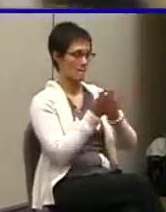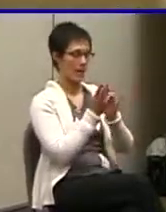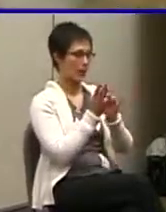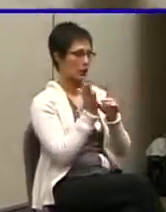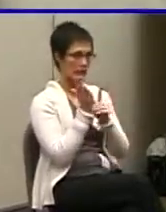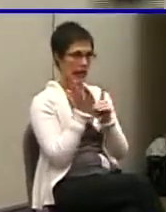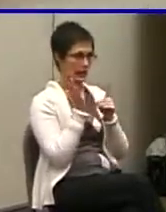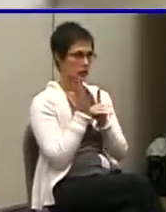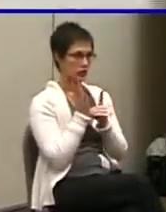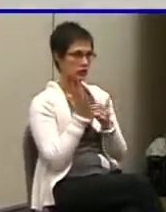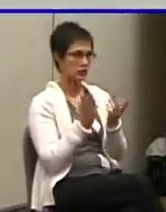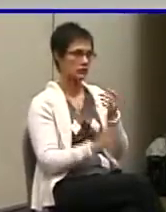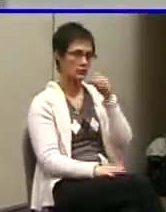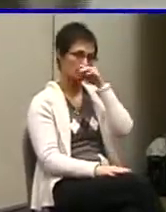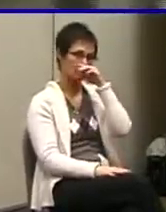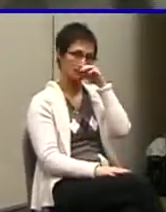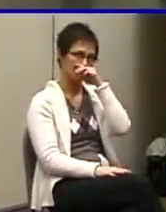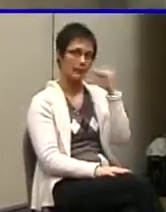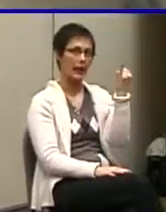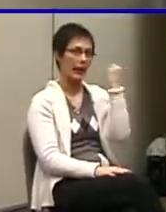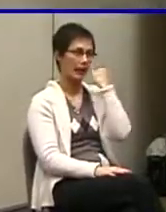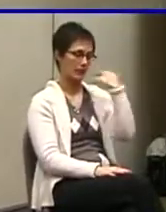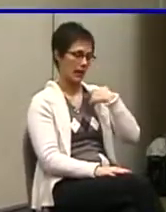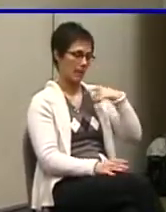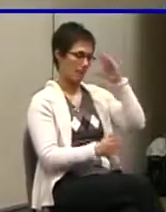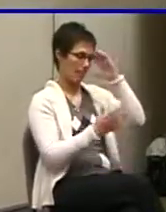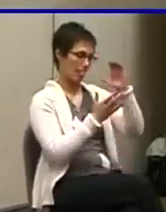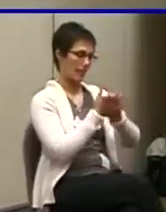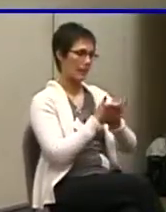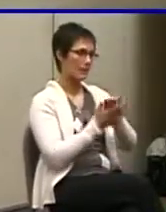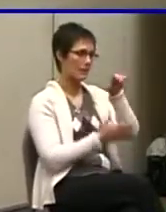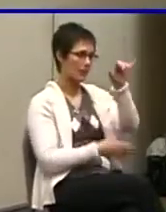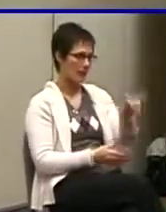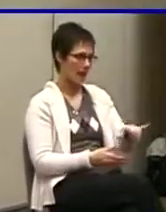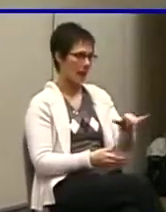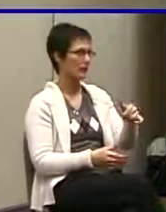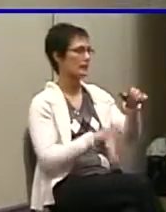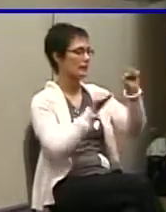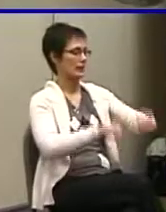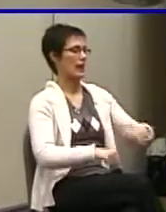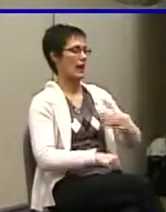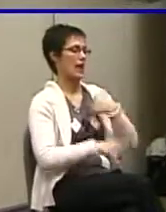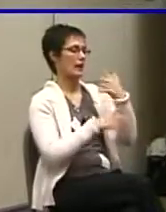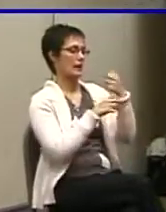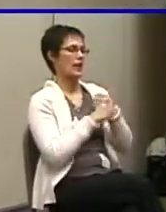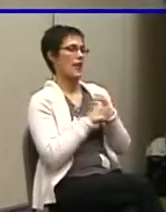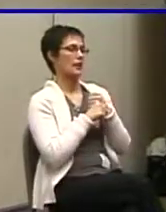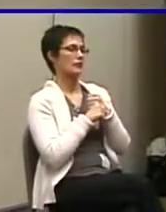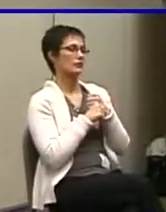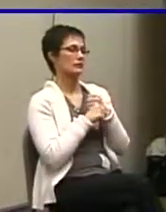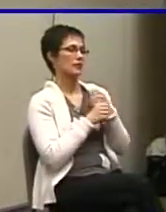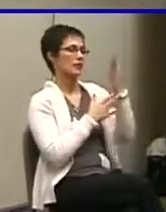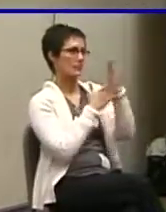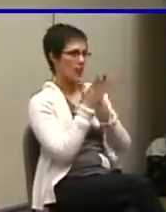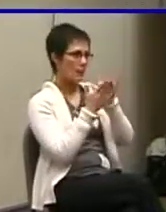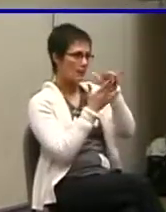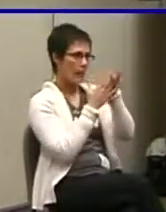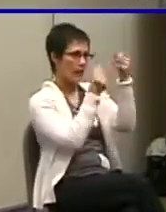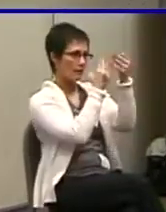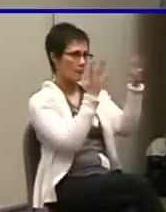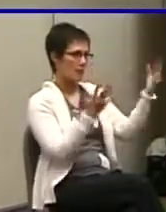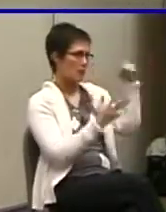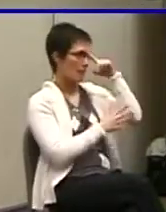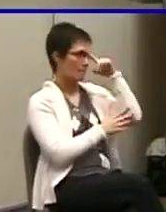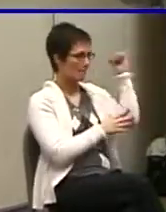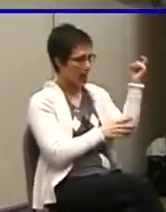again, part of that is that if I believe that, can I get at some of that by interviews, by talking with the parent, by talking